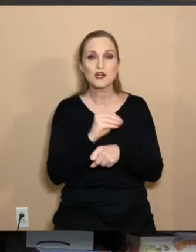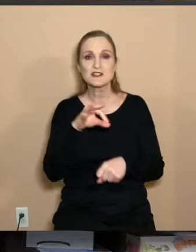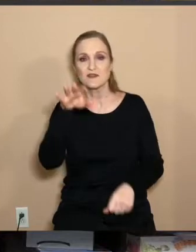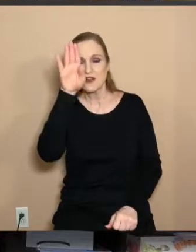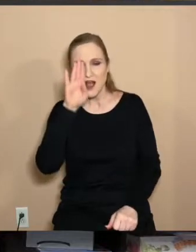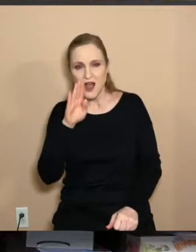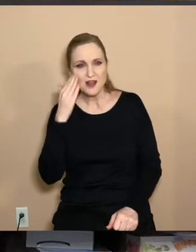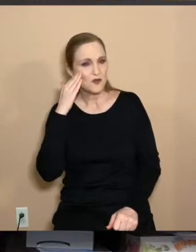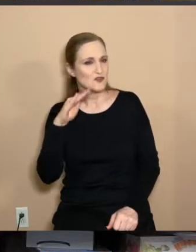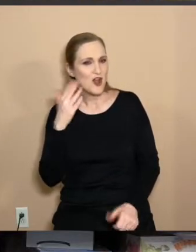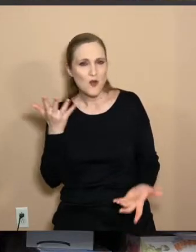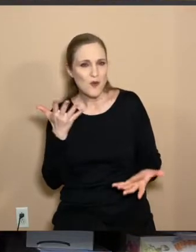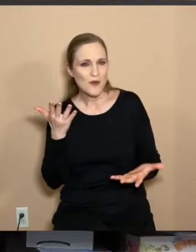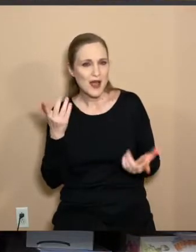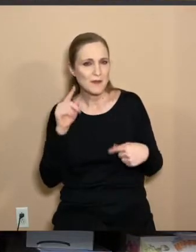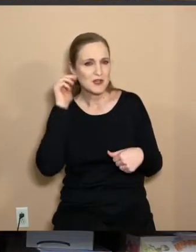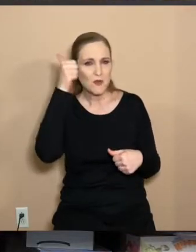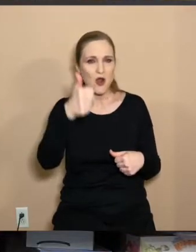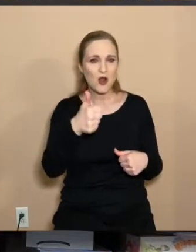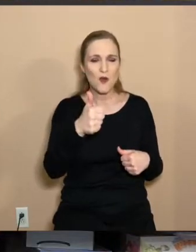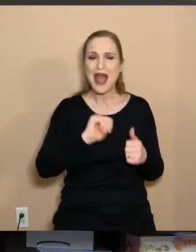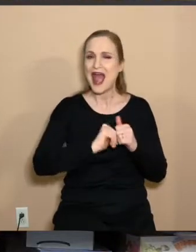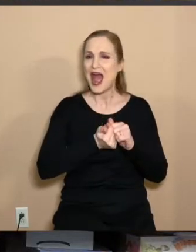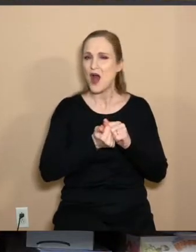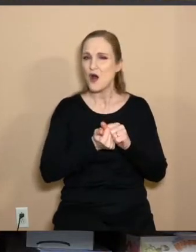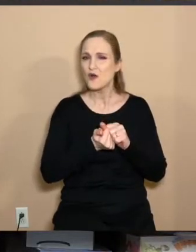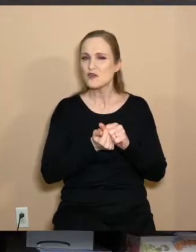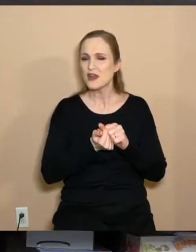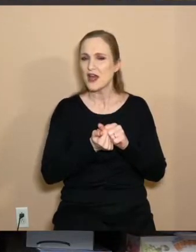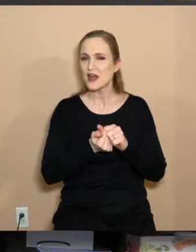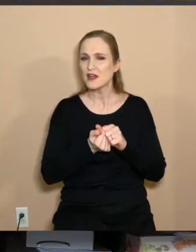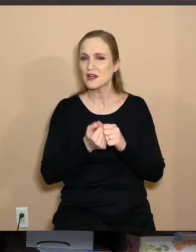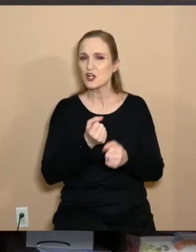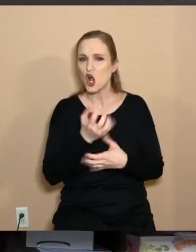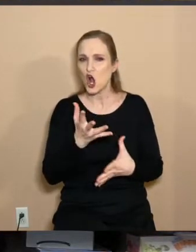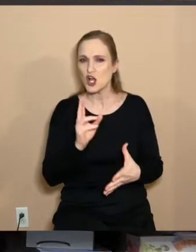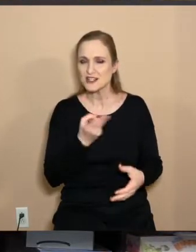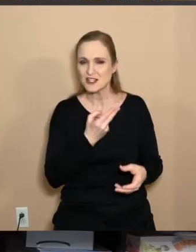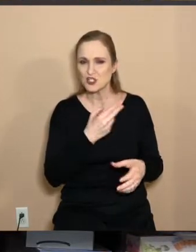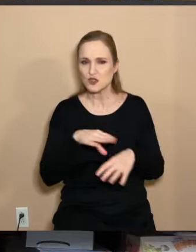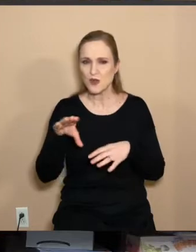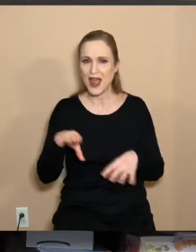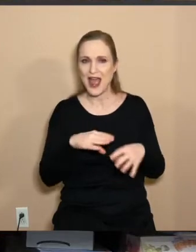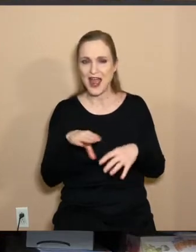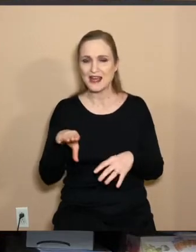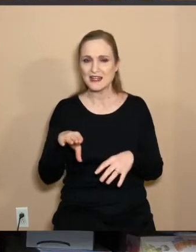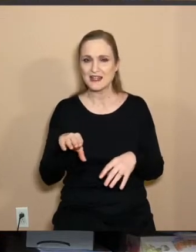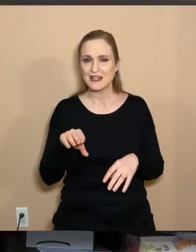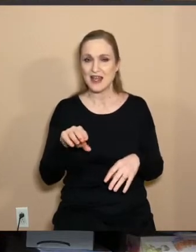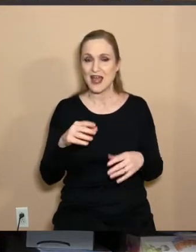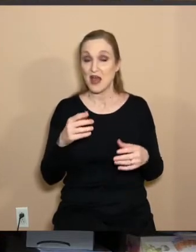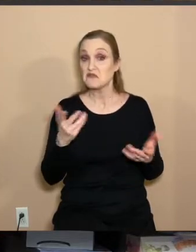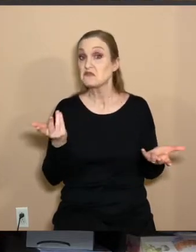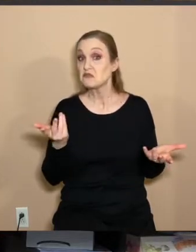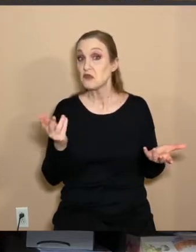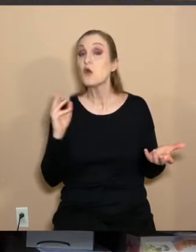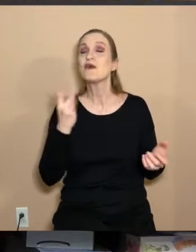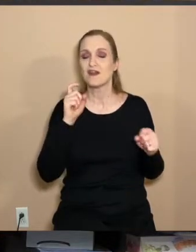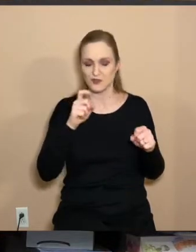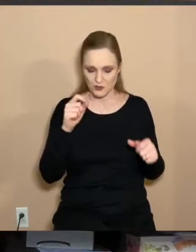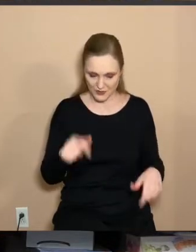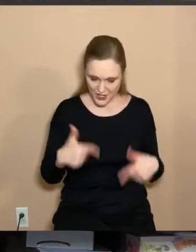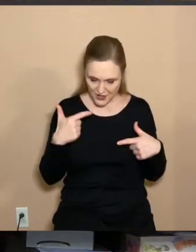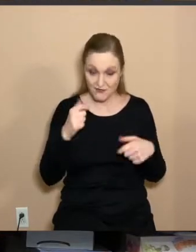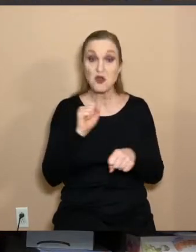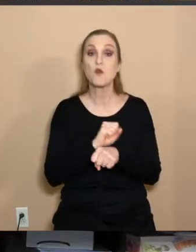not knowing what's going to happen tomorrow. How should that cause us to act? And the general message is we have to live. We have to live. We have